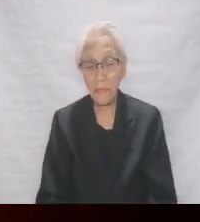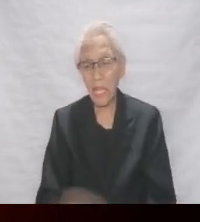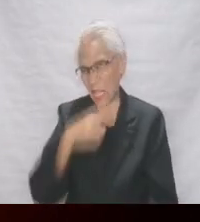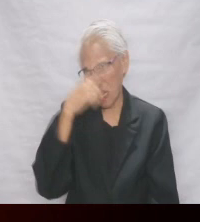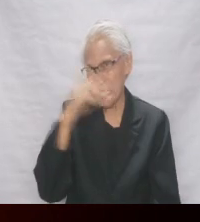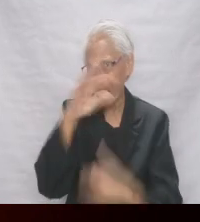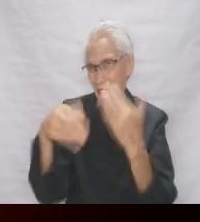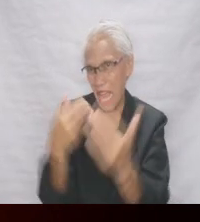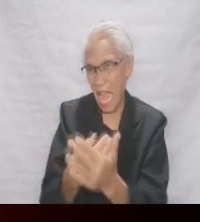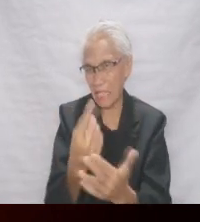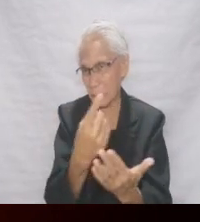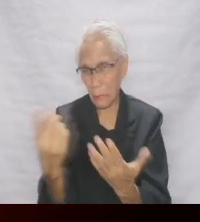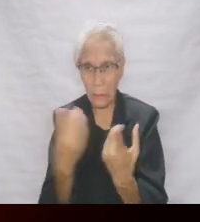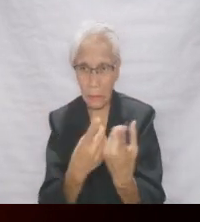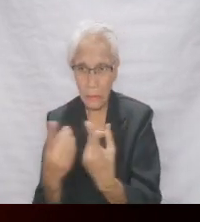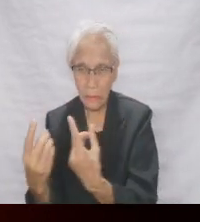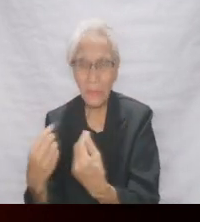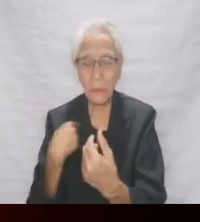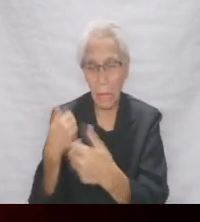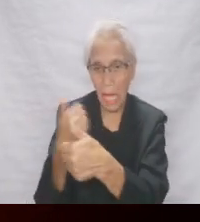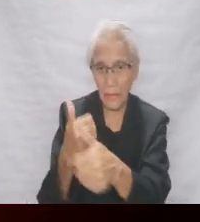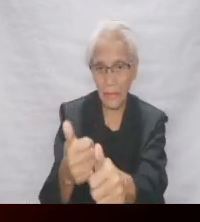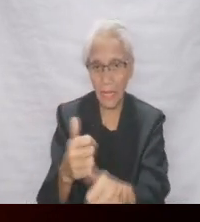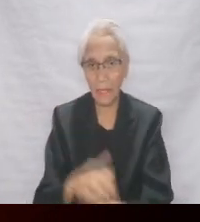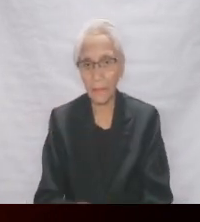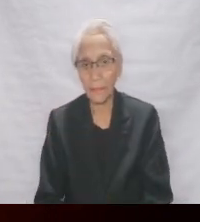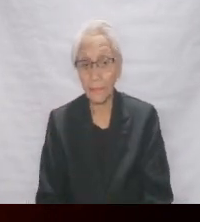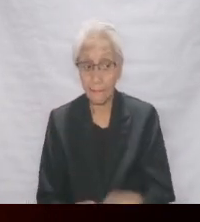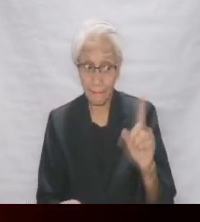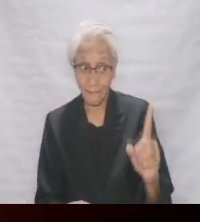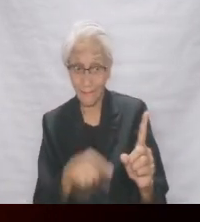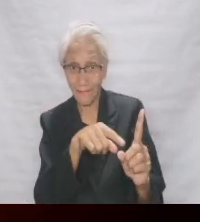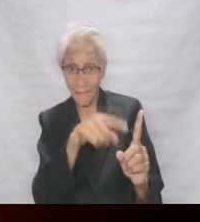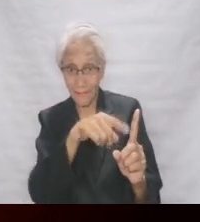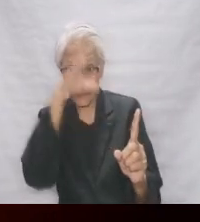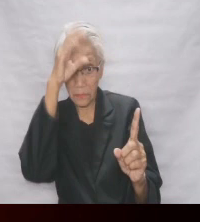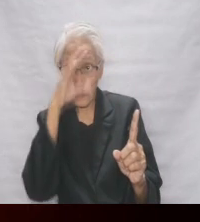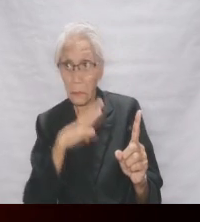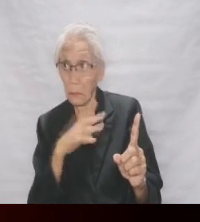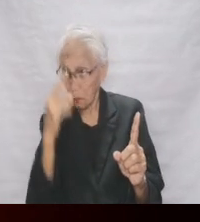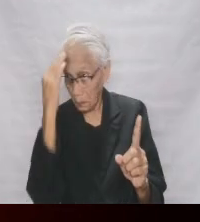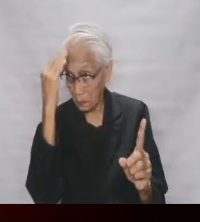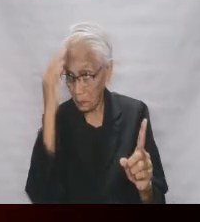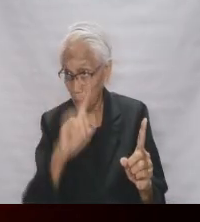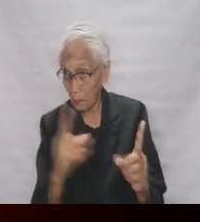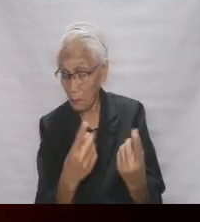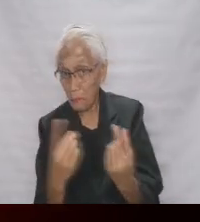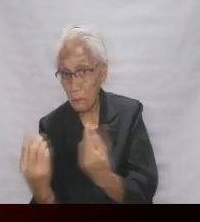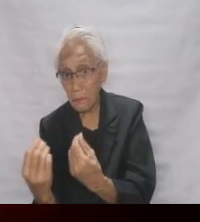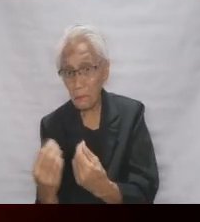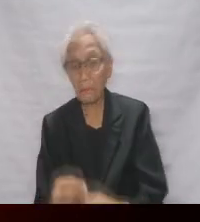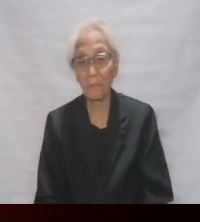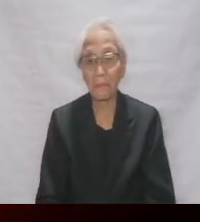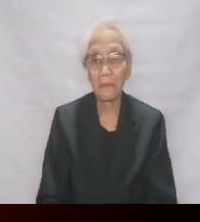By mistake. Everybody was doing it, so I thought I was supposed to. Think she'll teach the new guy what to do?